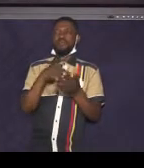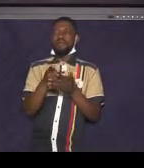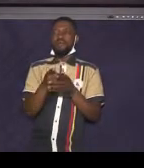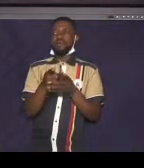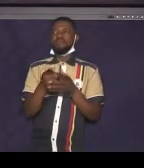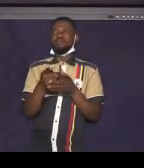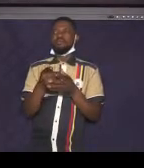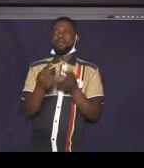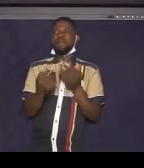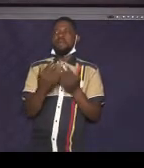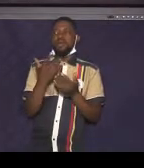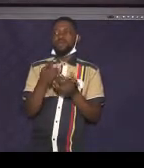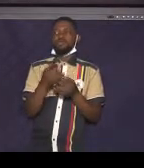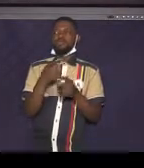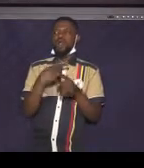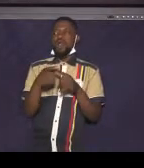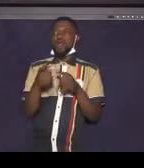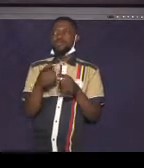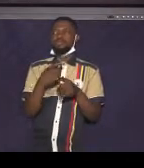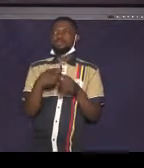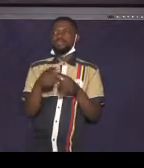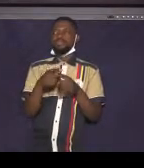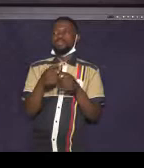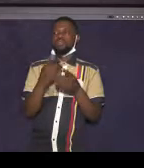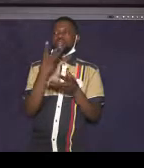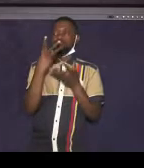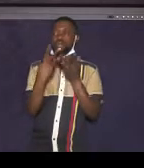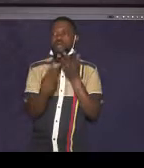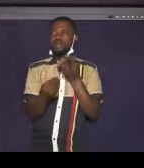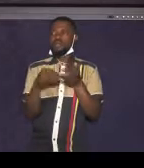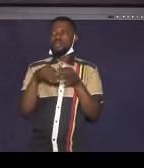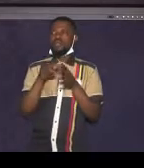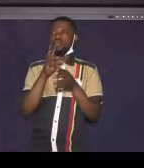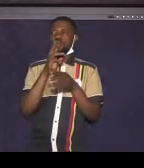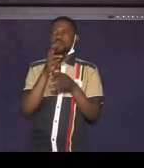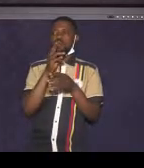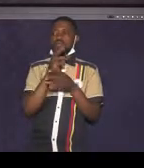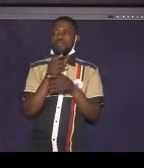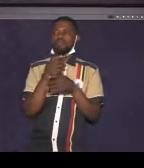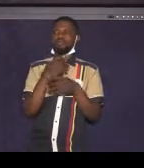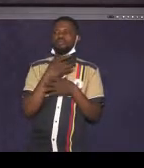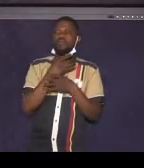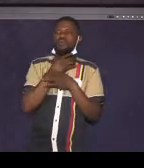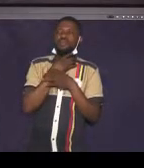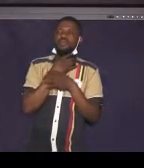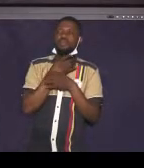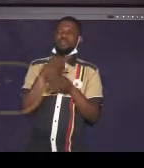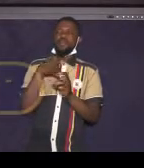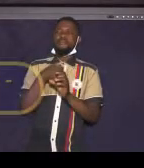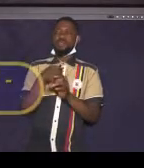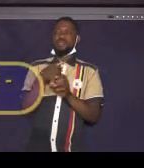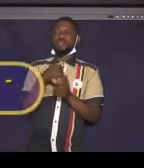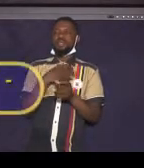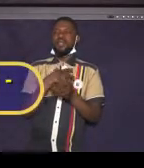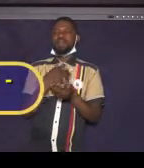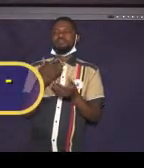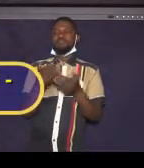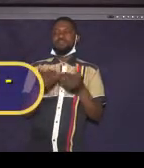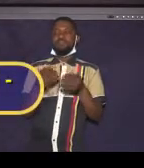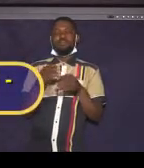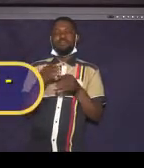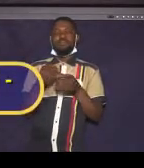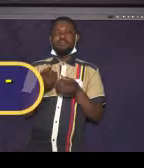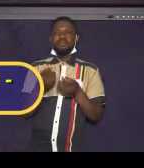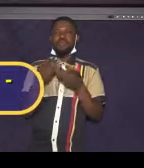burns, cuts, bruises, drowning, food poisoning, suffocation, and so on. We all